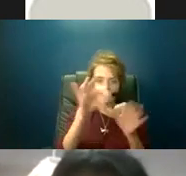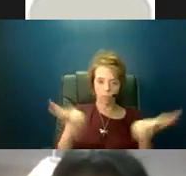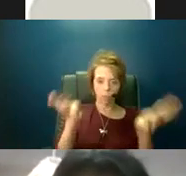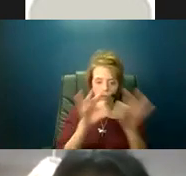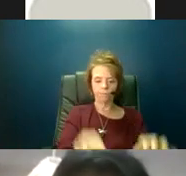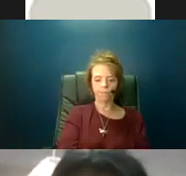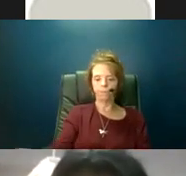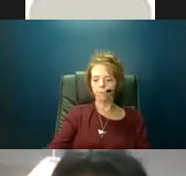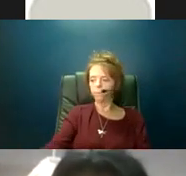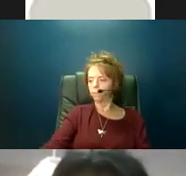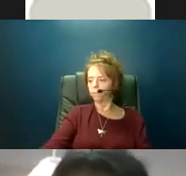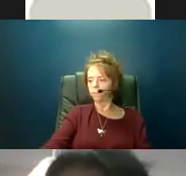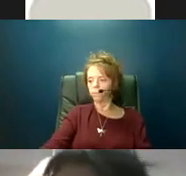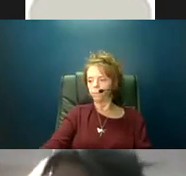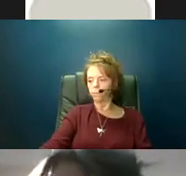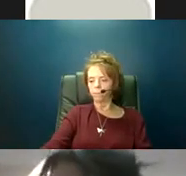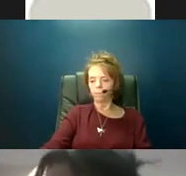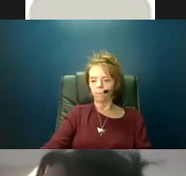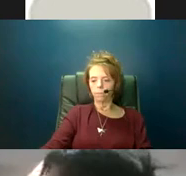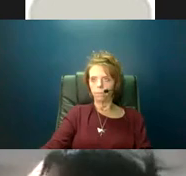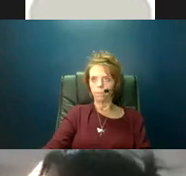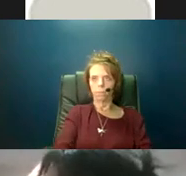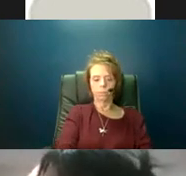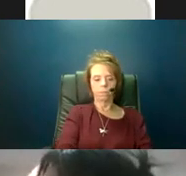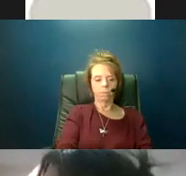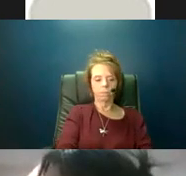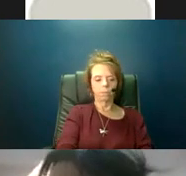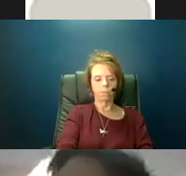I lost my screen share.